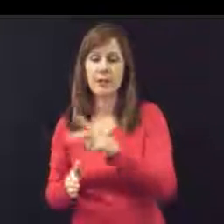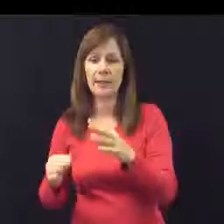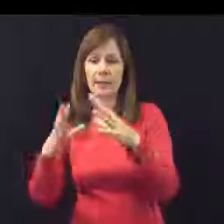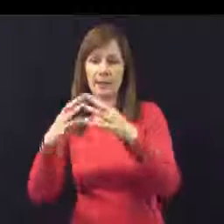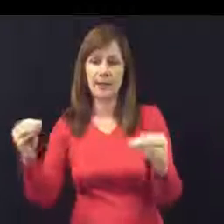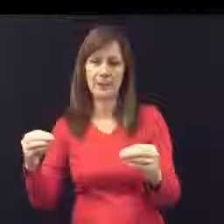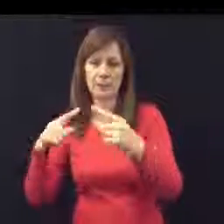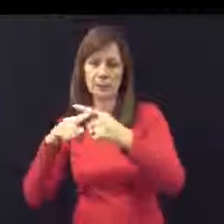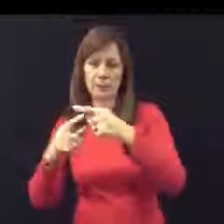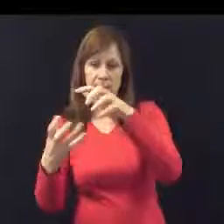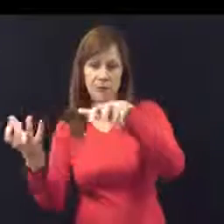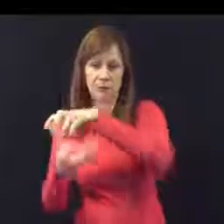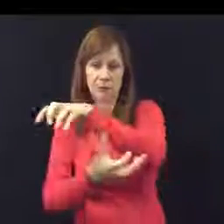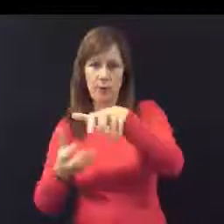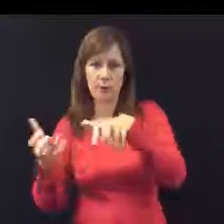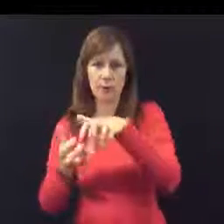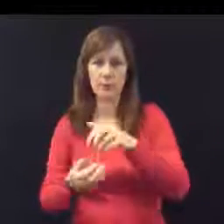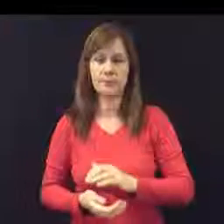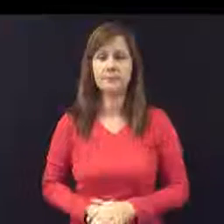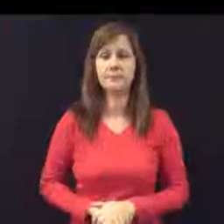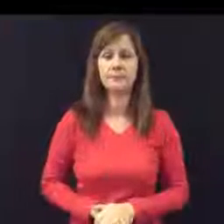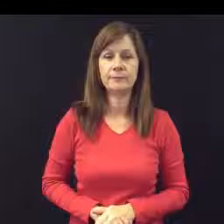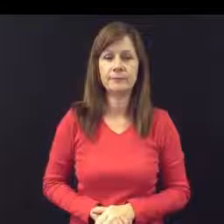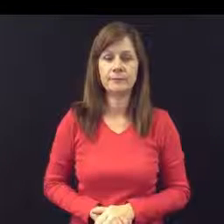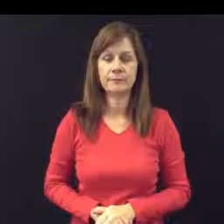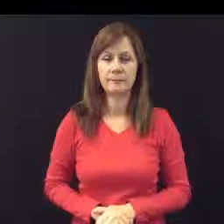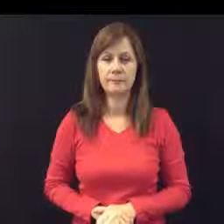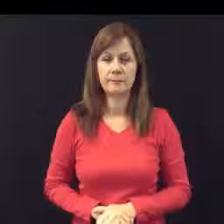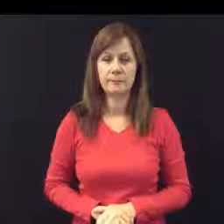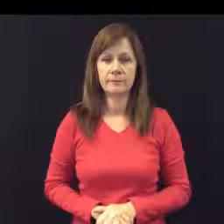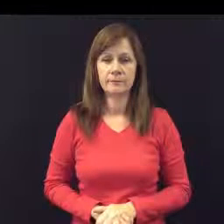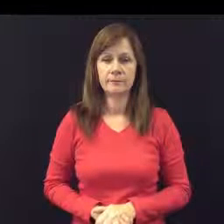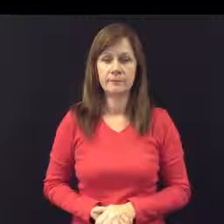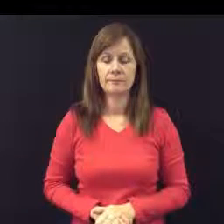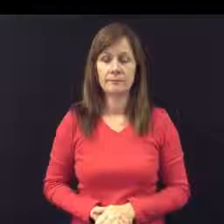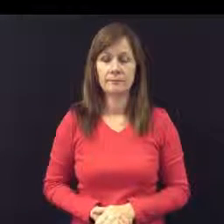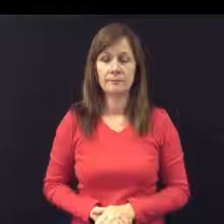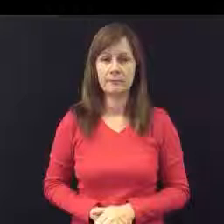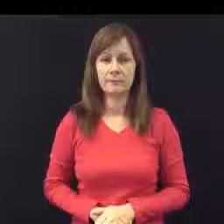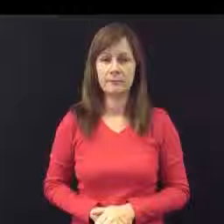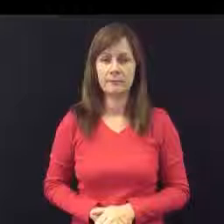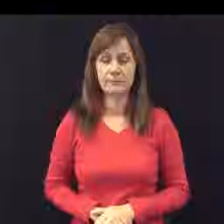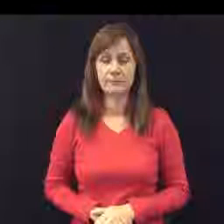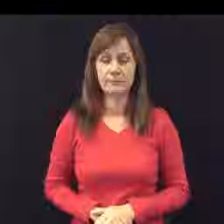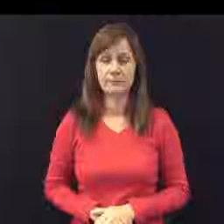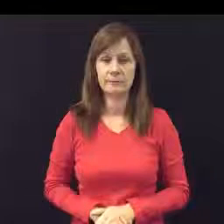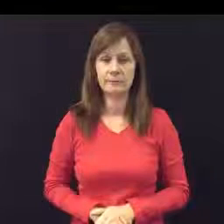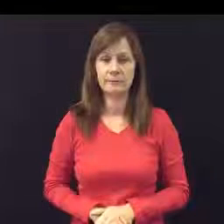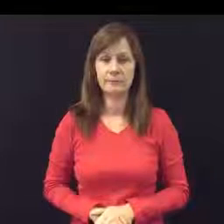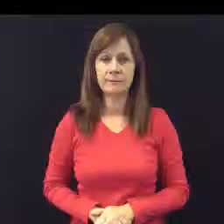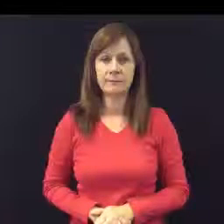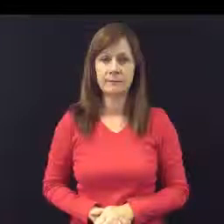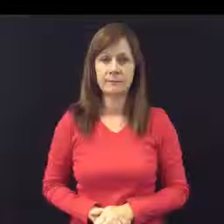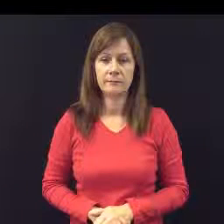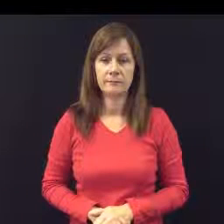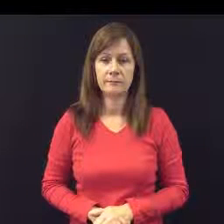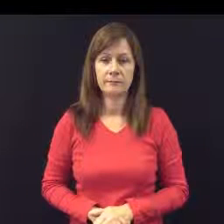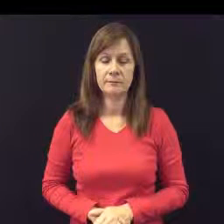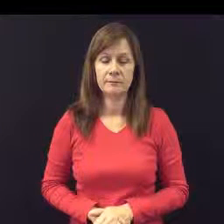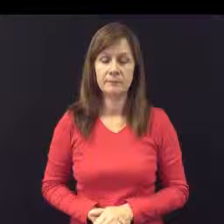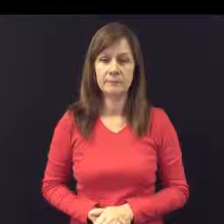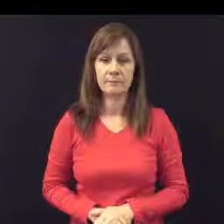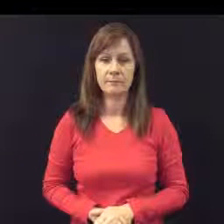in the currently selected list play in a random shuffled order. Tap it again to remove shuffle and play them in the order